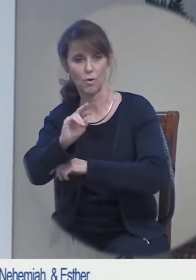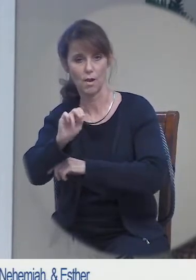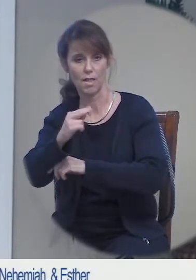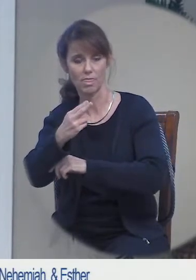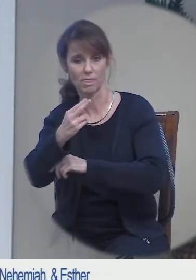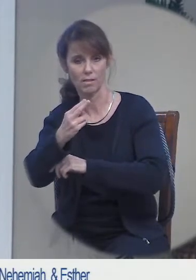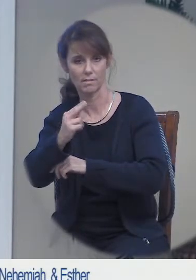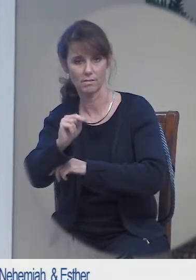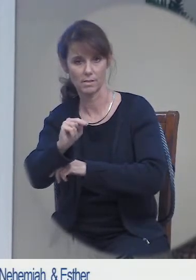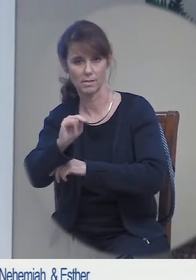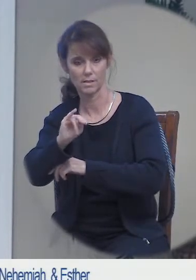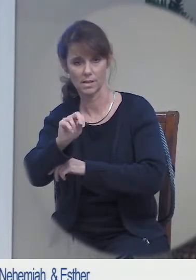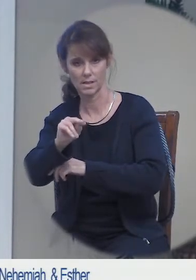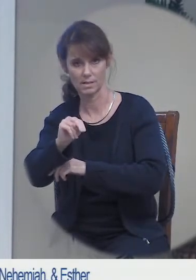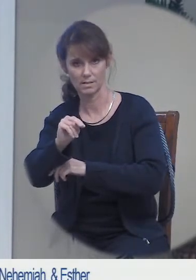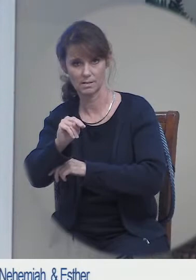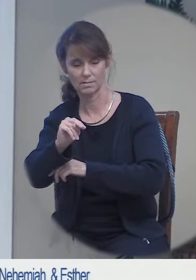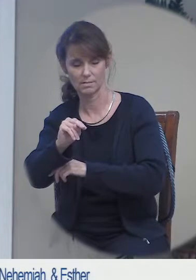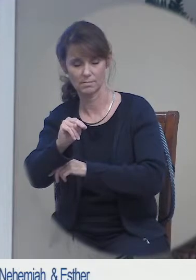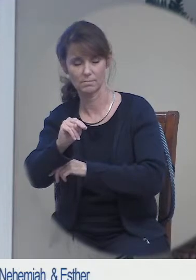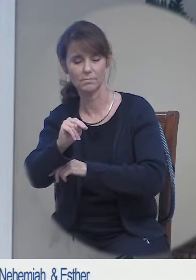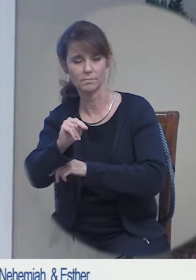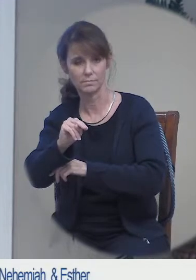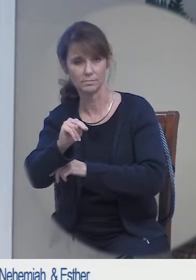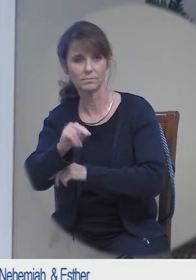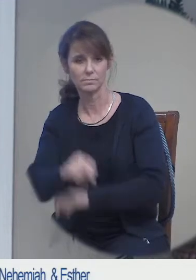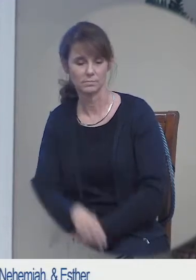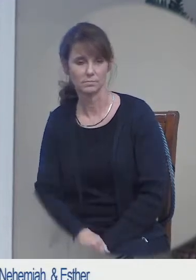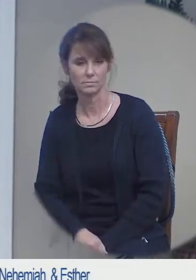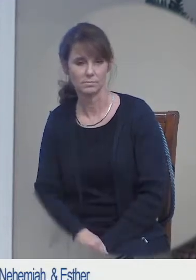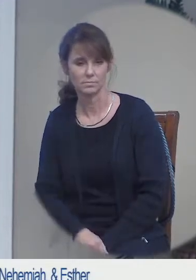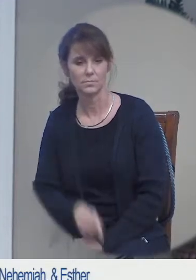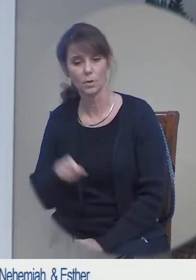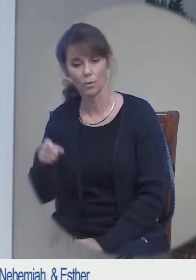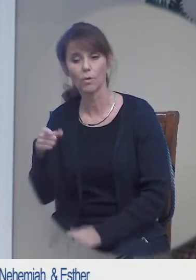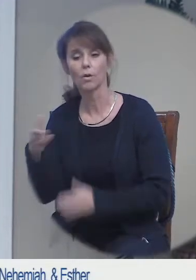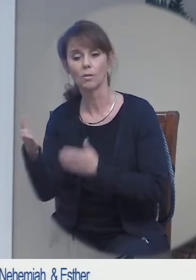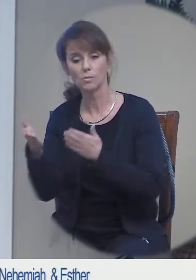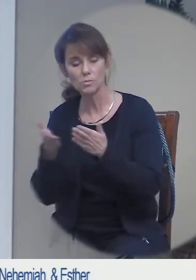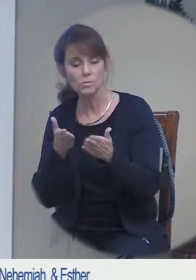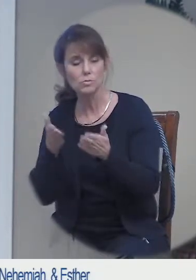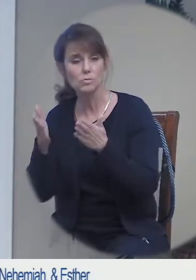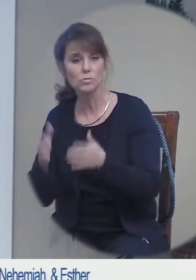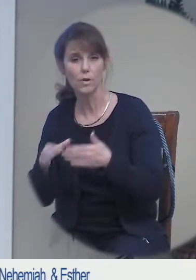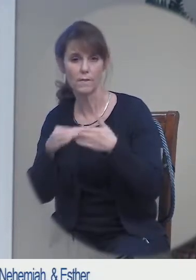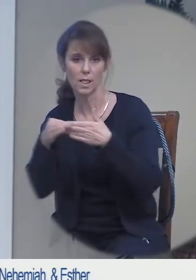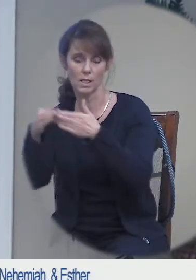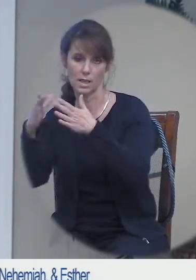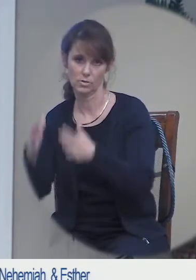of Nehemiah, kind of a servant leadership. So, thoughts, Larry? Yeah,